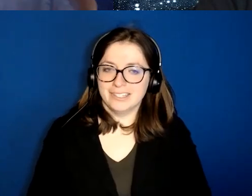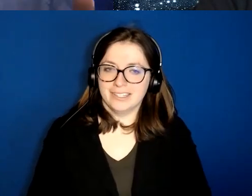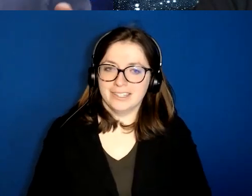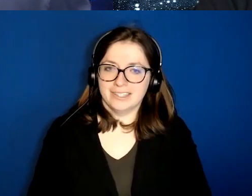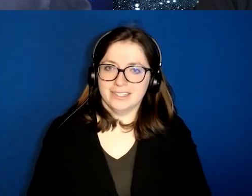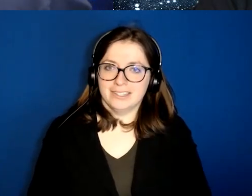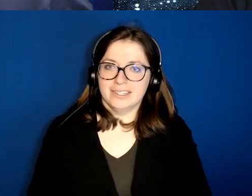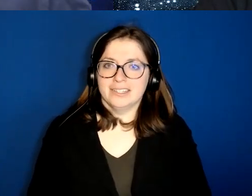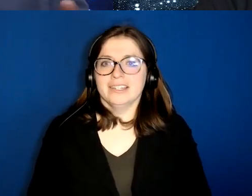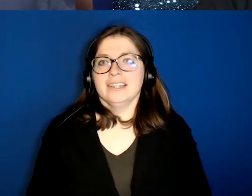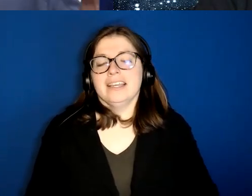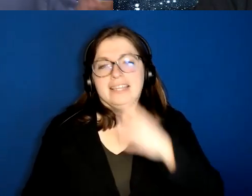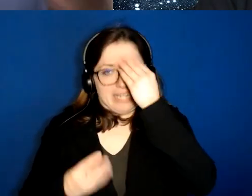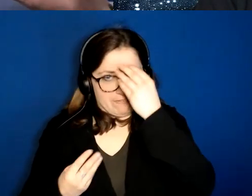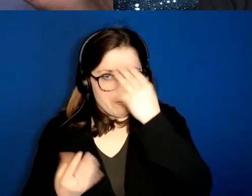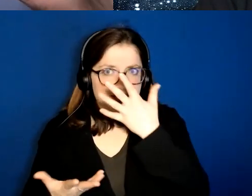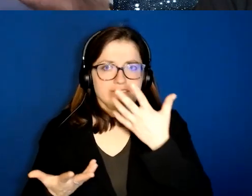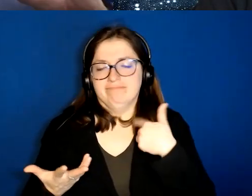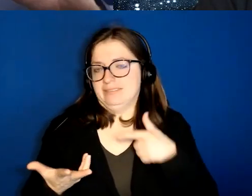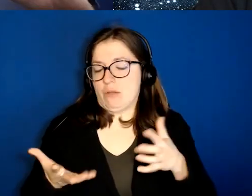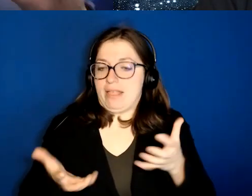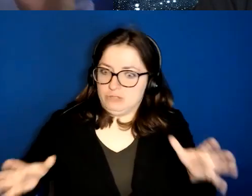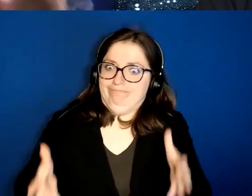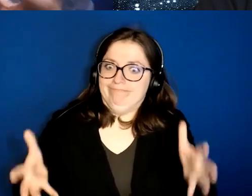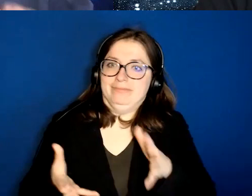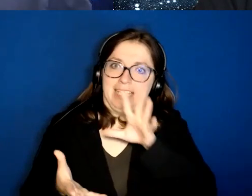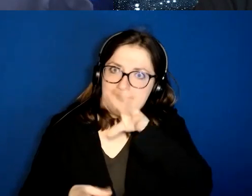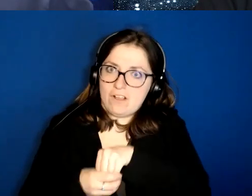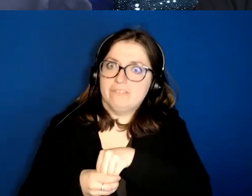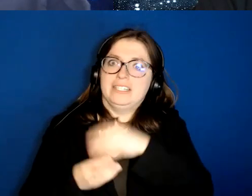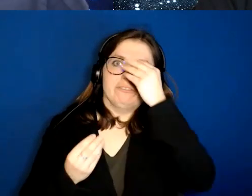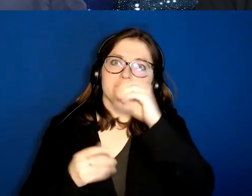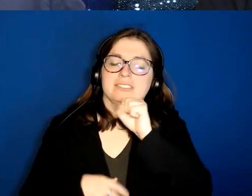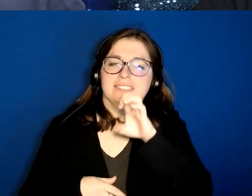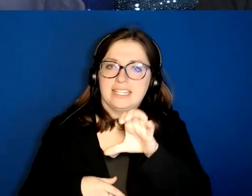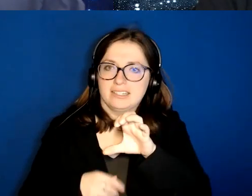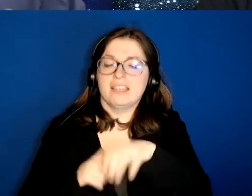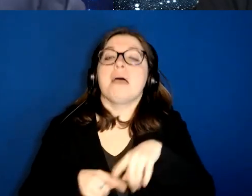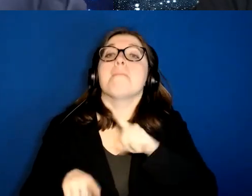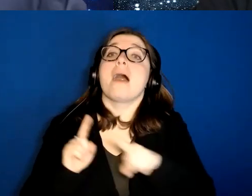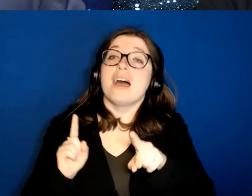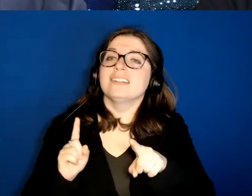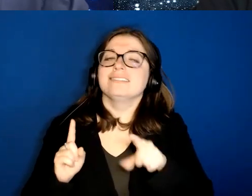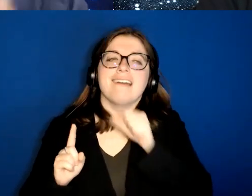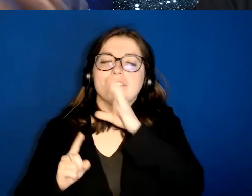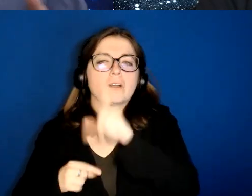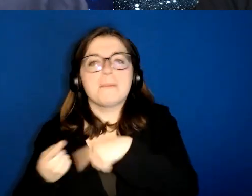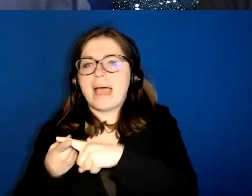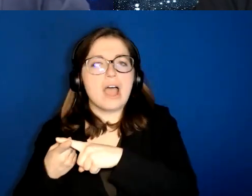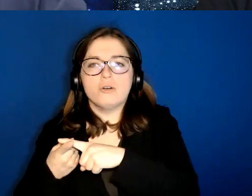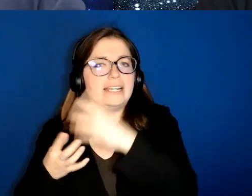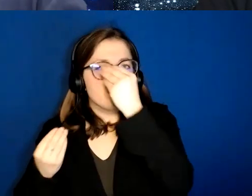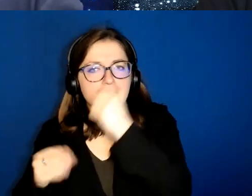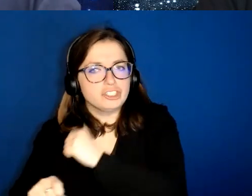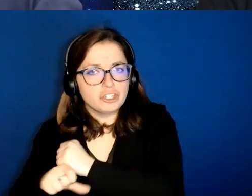in the InfoSec game, not necessarily by talking about InfoSec, but by talking about problem solving,